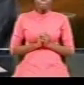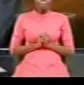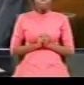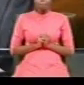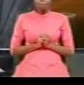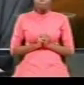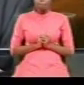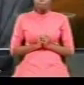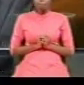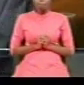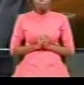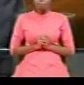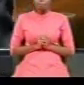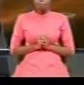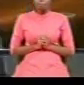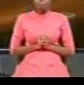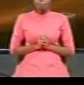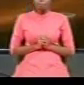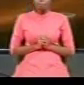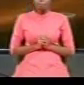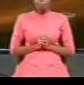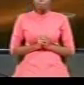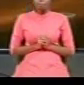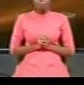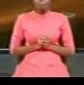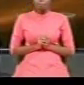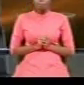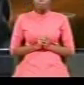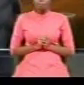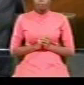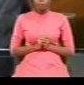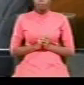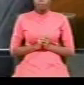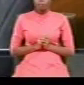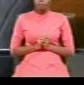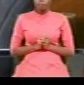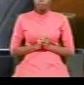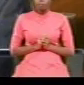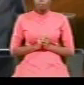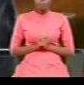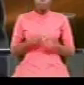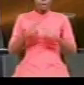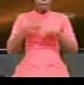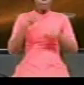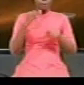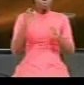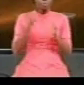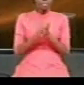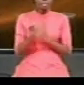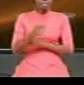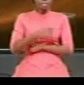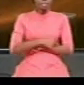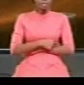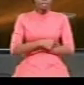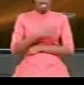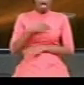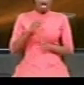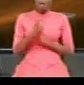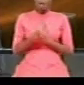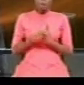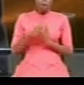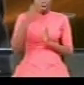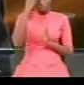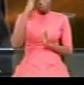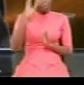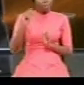Matthew chapter 24, verse 36. But of that day and